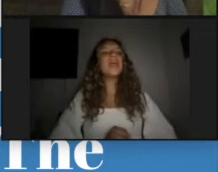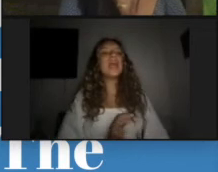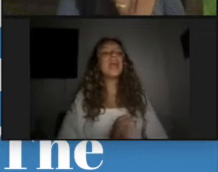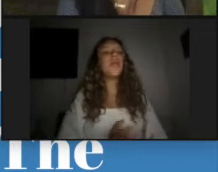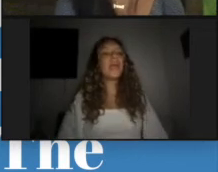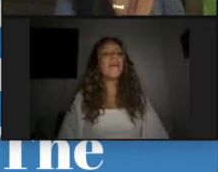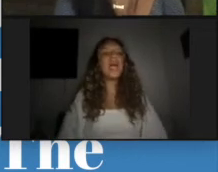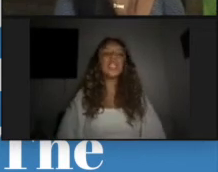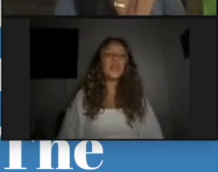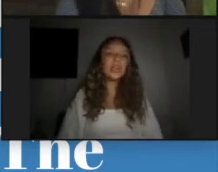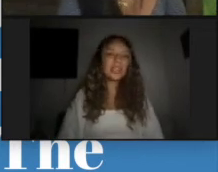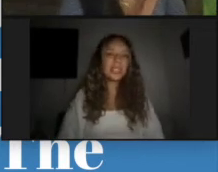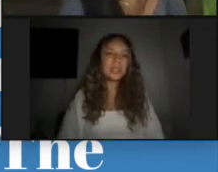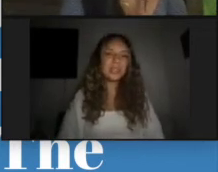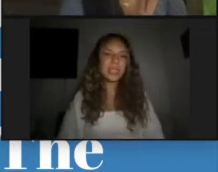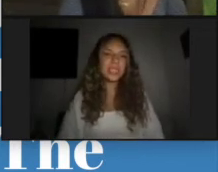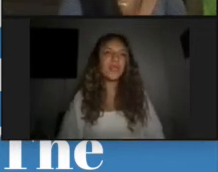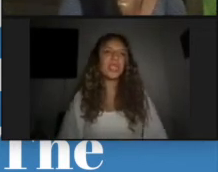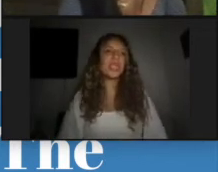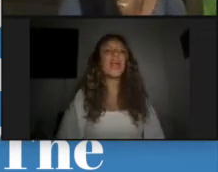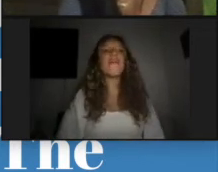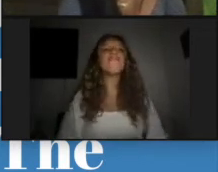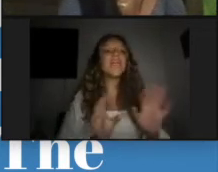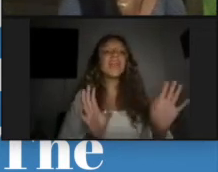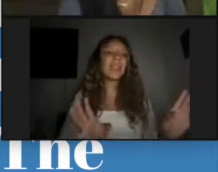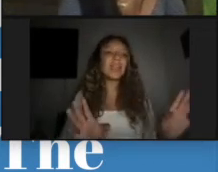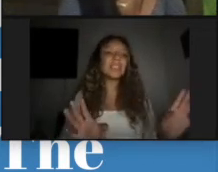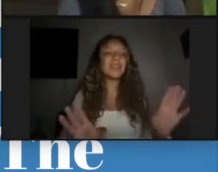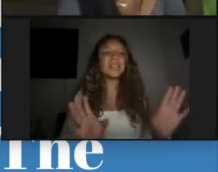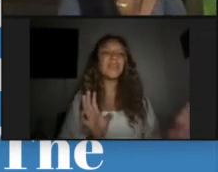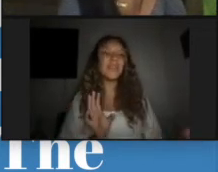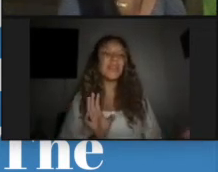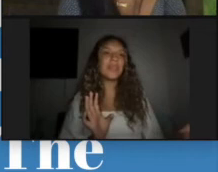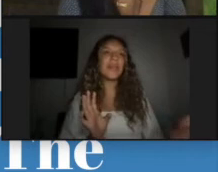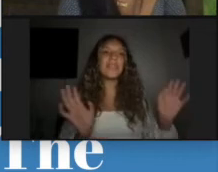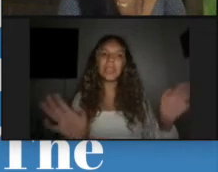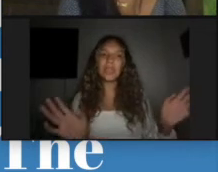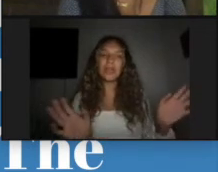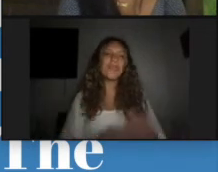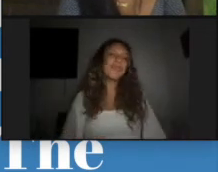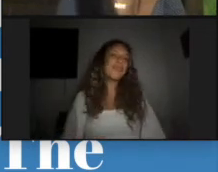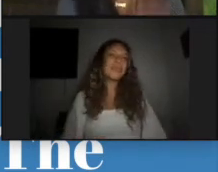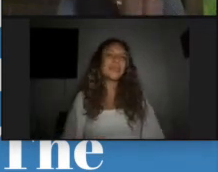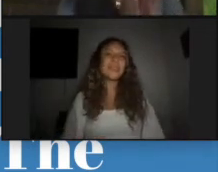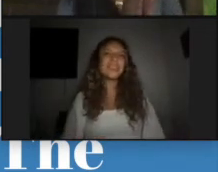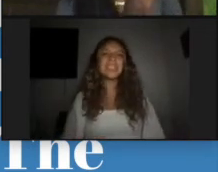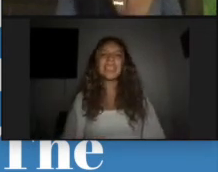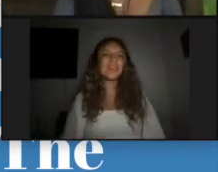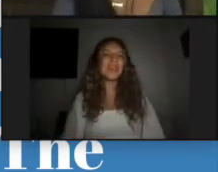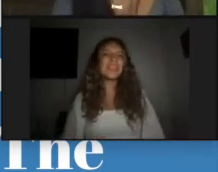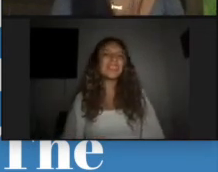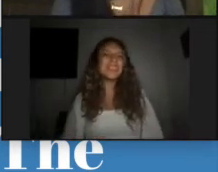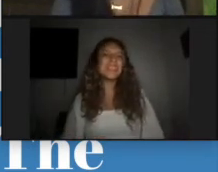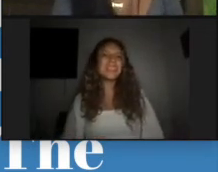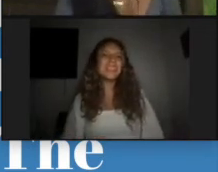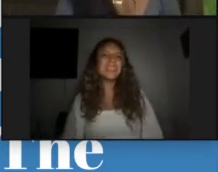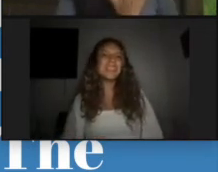and now we have two of our leadership students reading our very last students of the month of the year take it